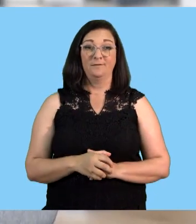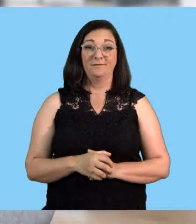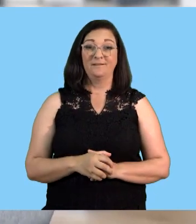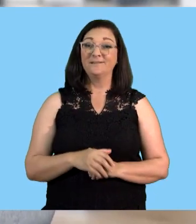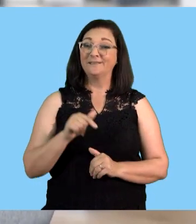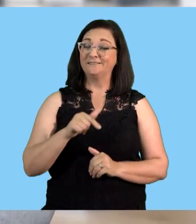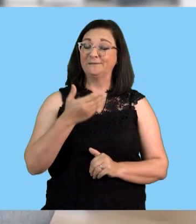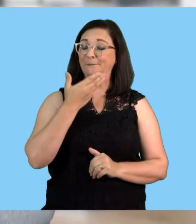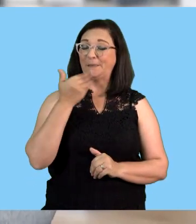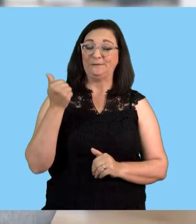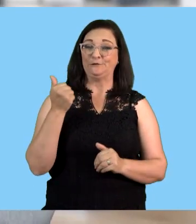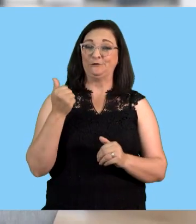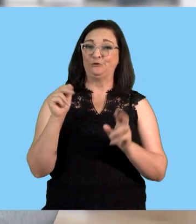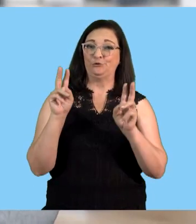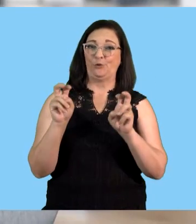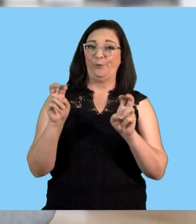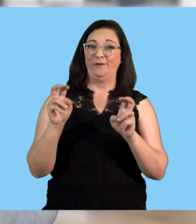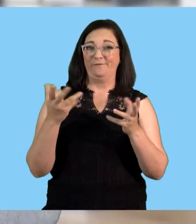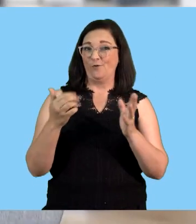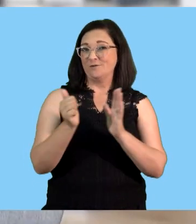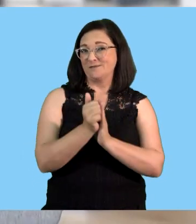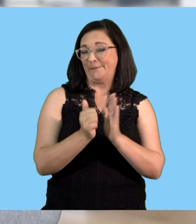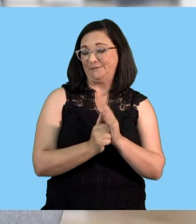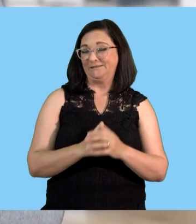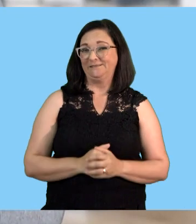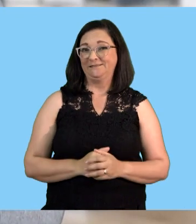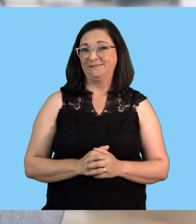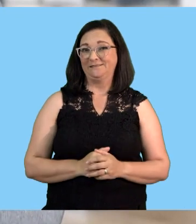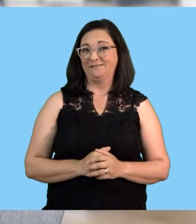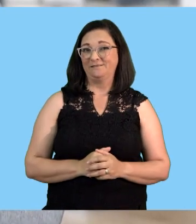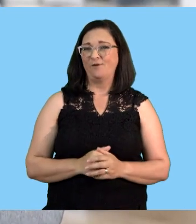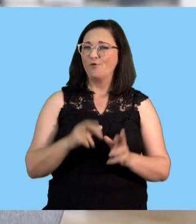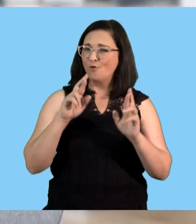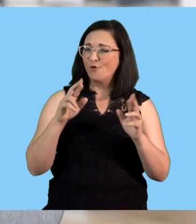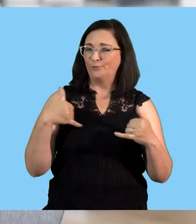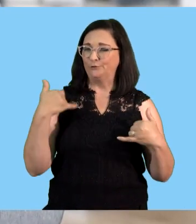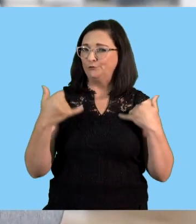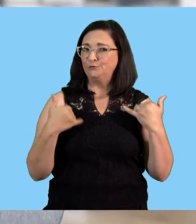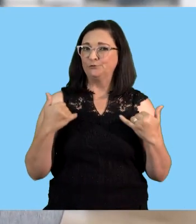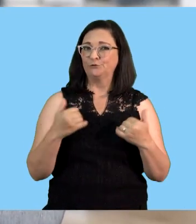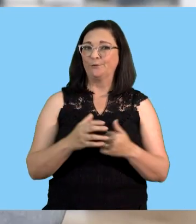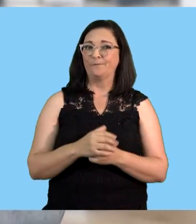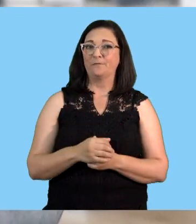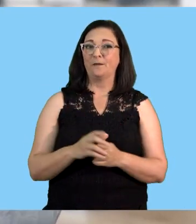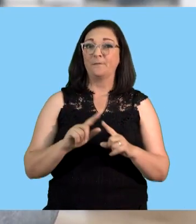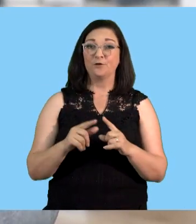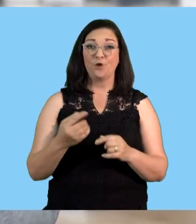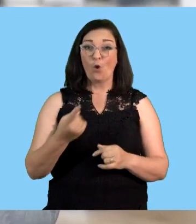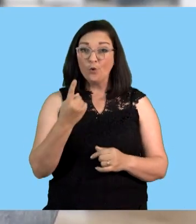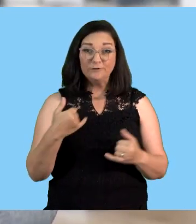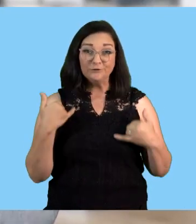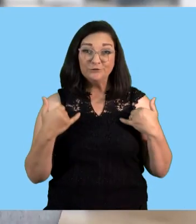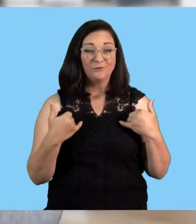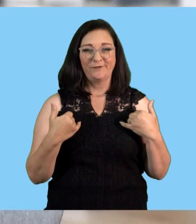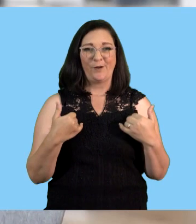it's one of the best topics in the subject. So I thoroughly enjoyed it, and I hope you've thoroughly enjoyed,